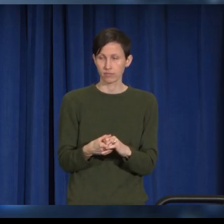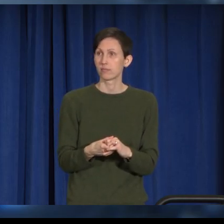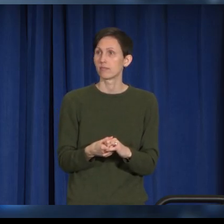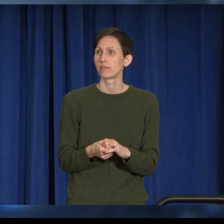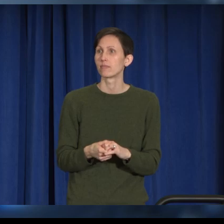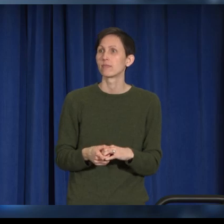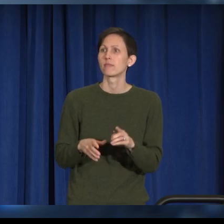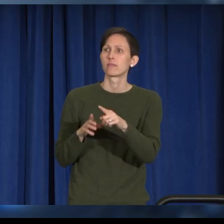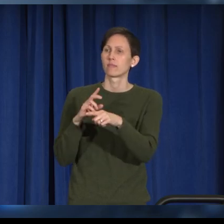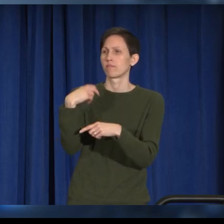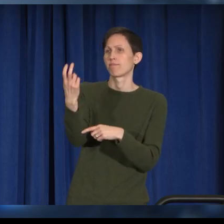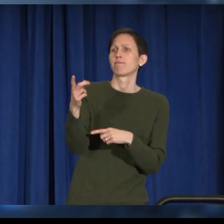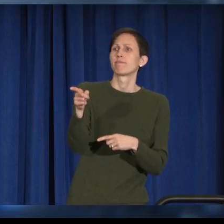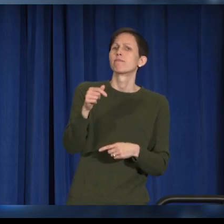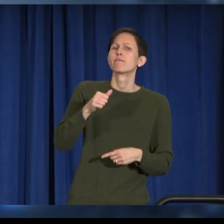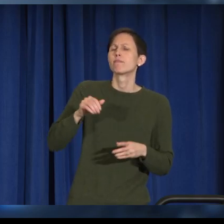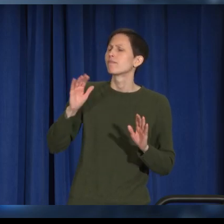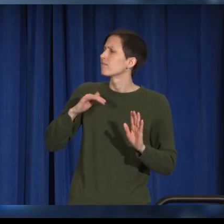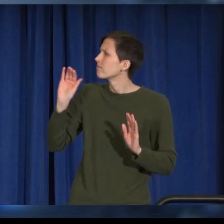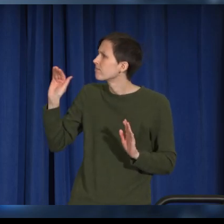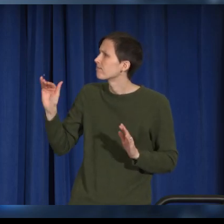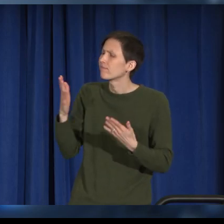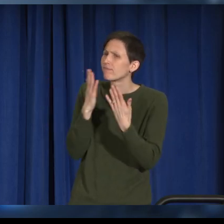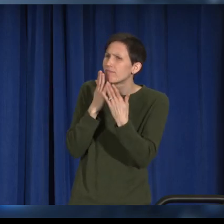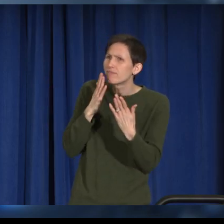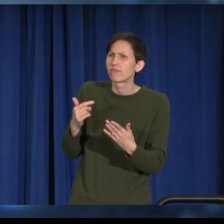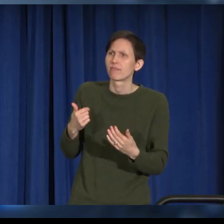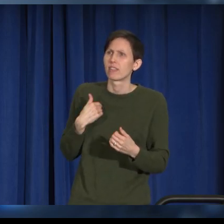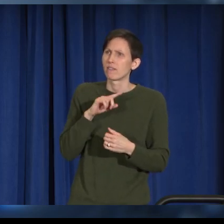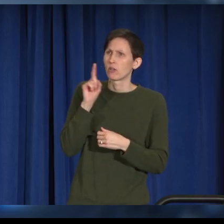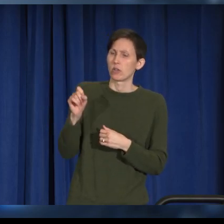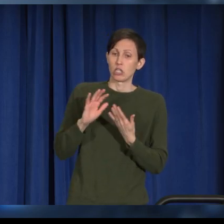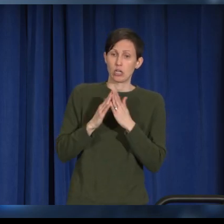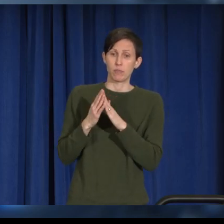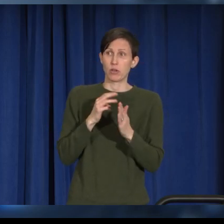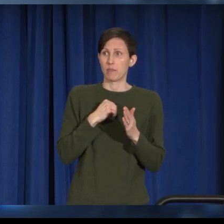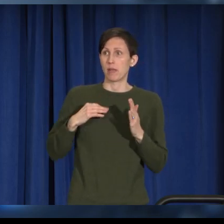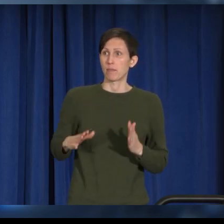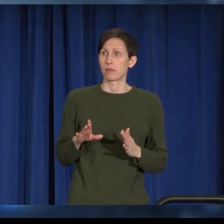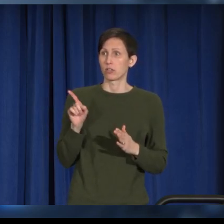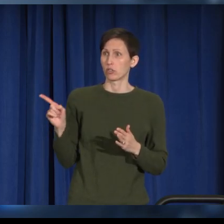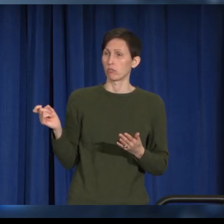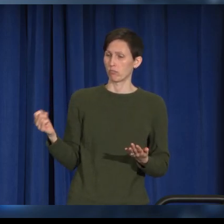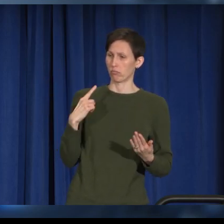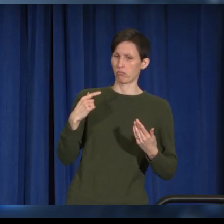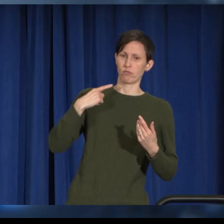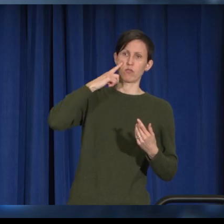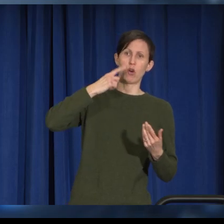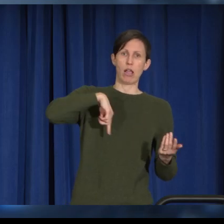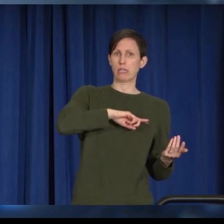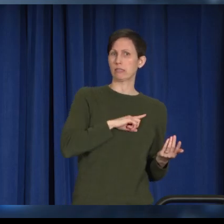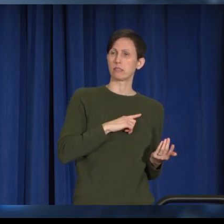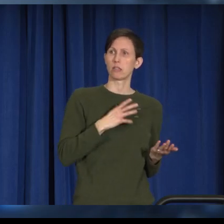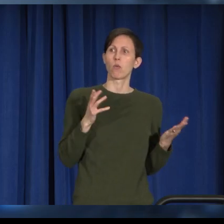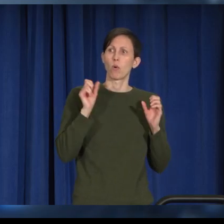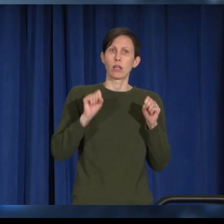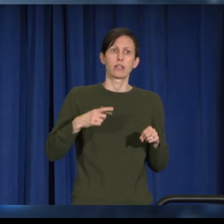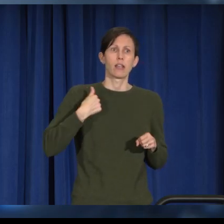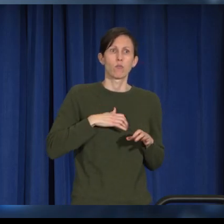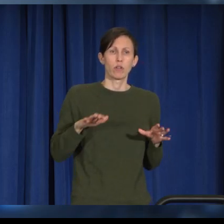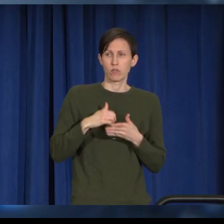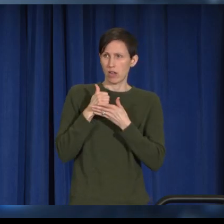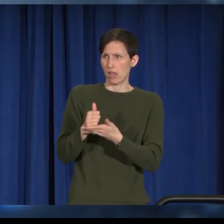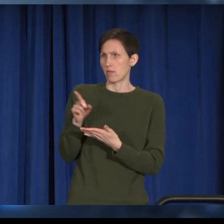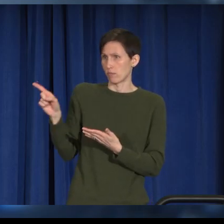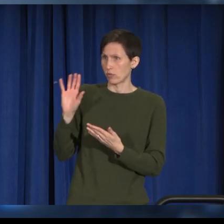Thank you. I have a question. As community members, is there an ask you have for us? Is there something we can do to help you